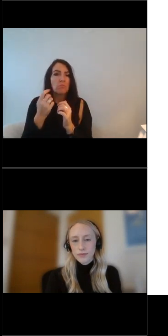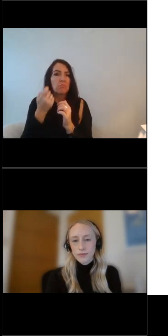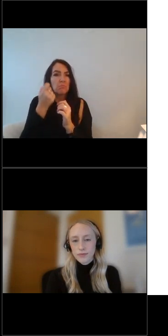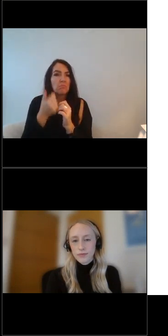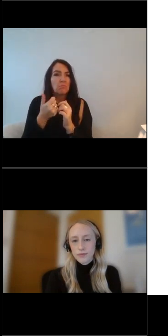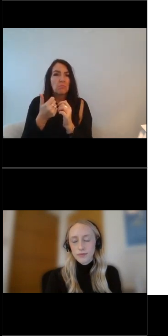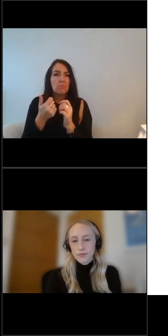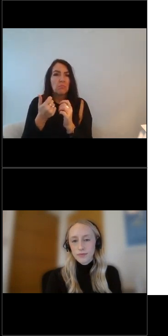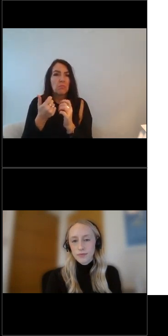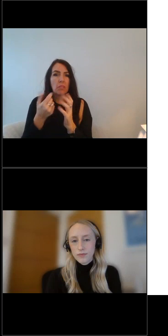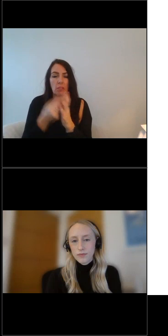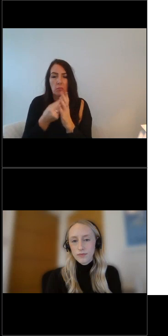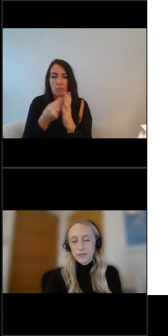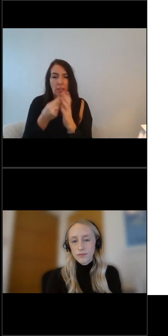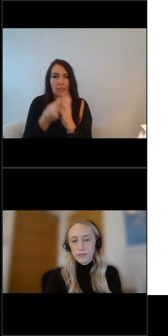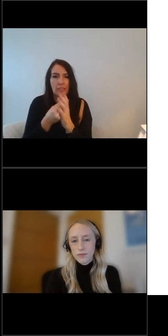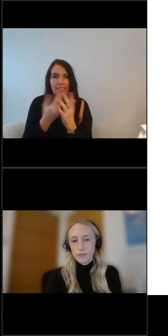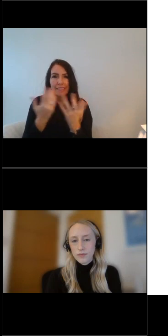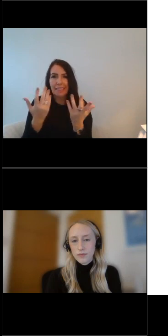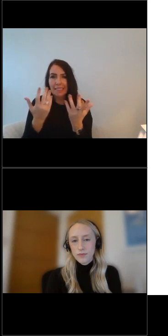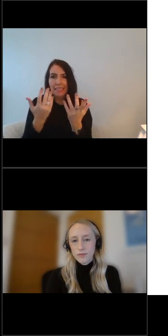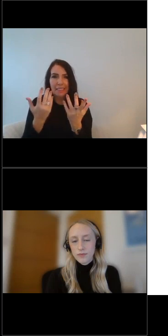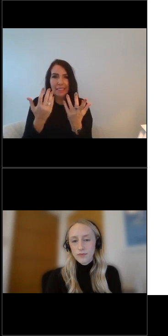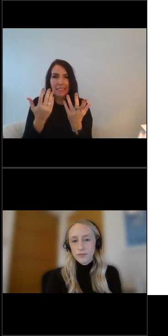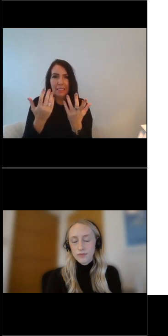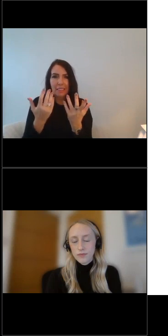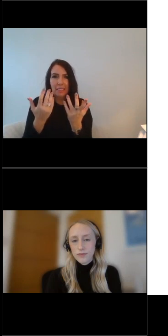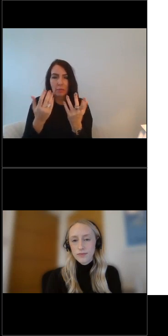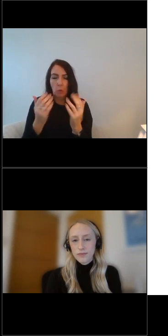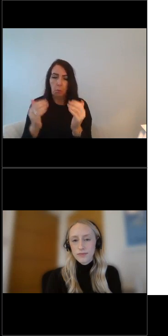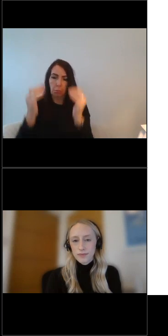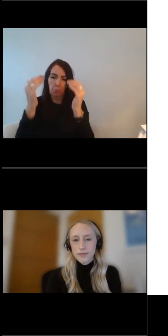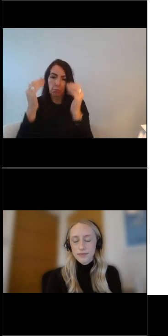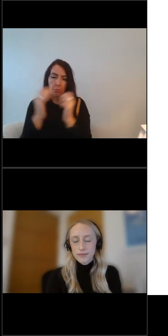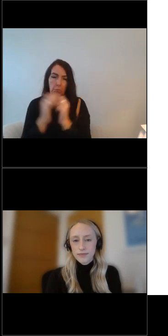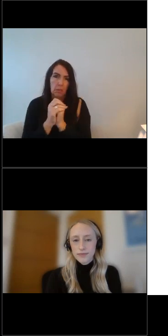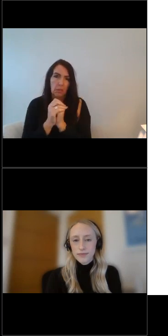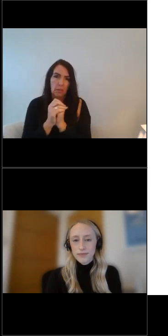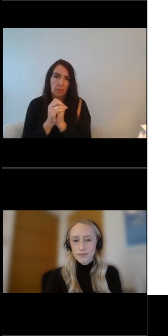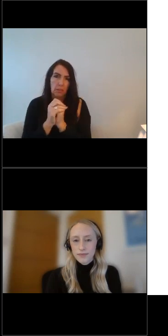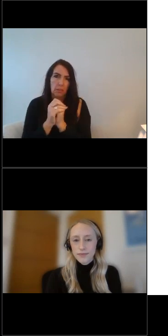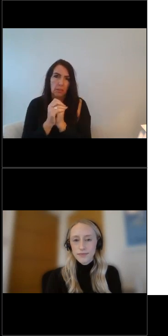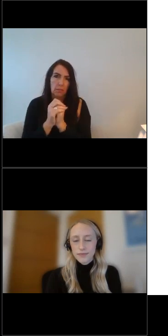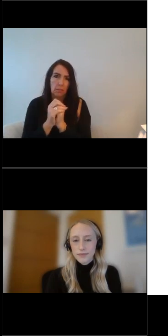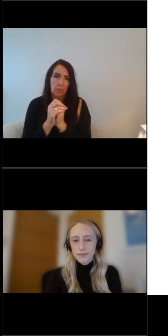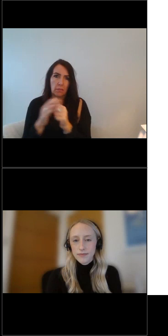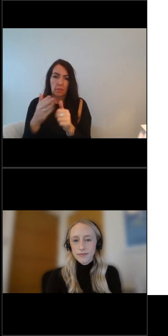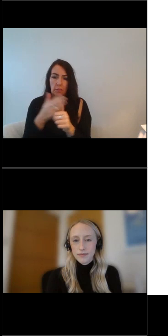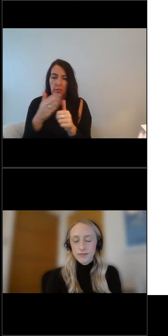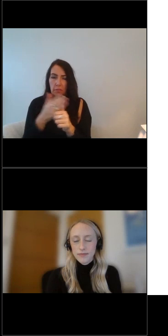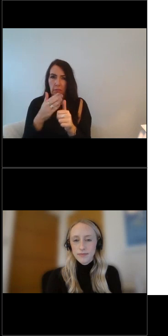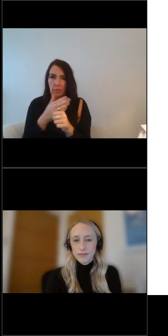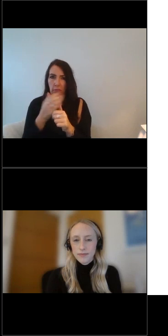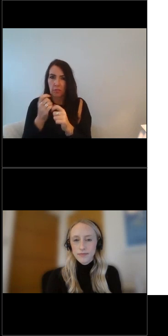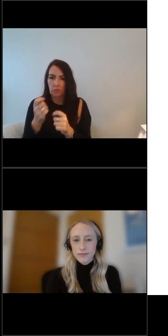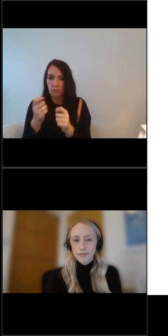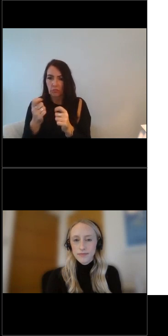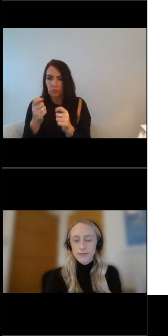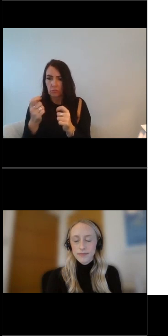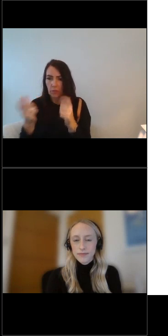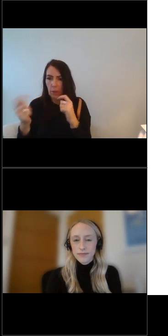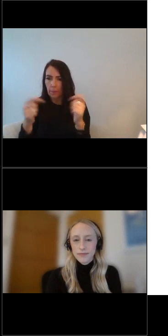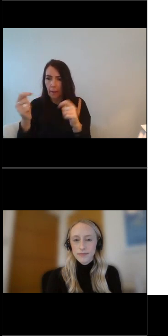many, and the prices were right up there with the new prices. But as the first tranche of leased electric vehicles are coming